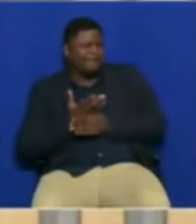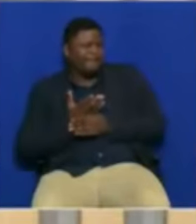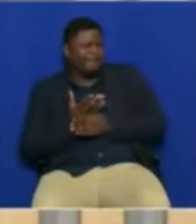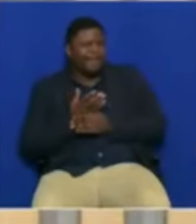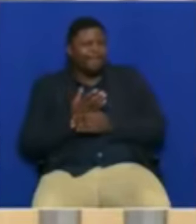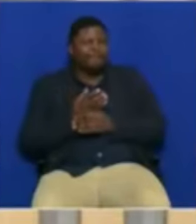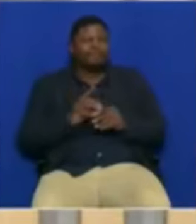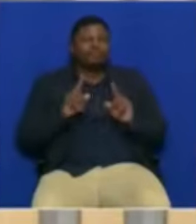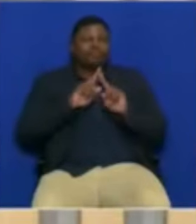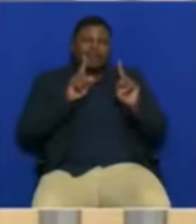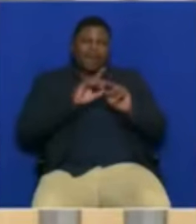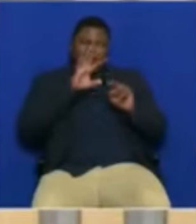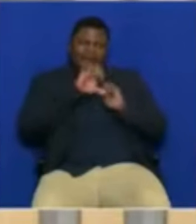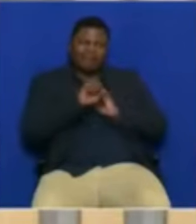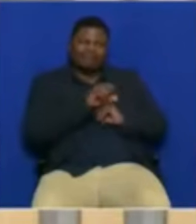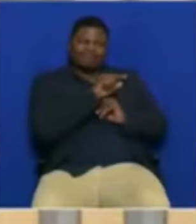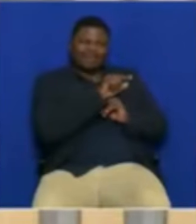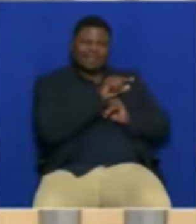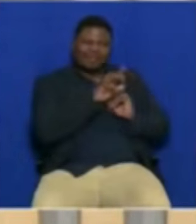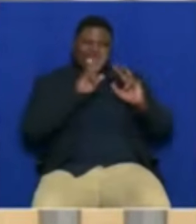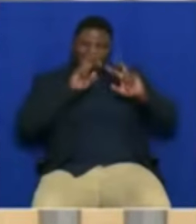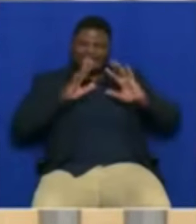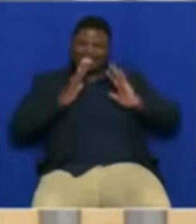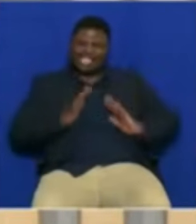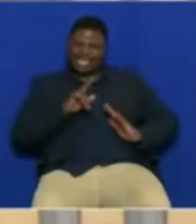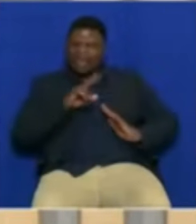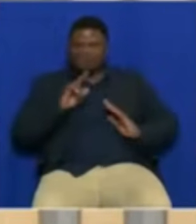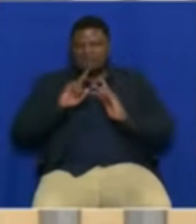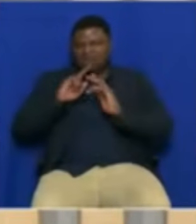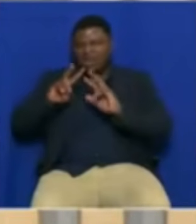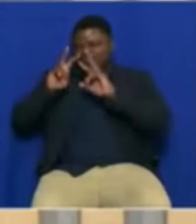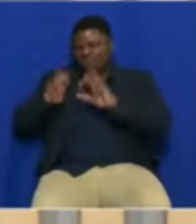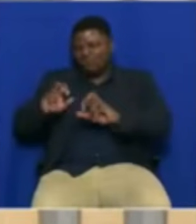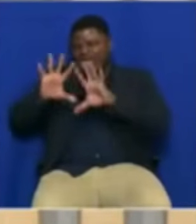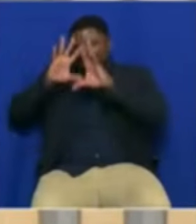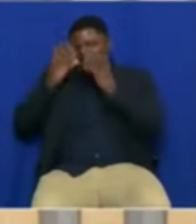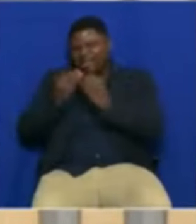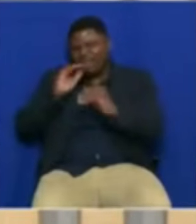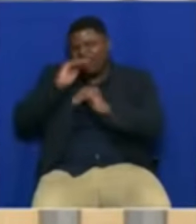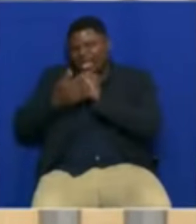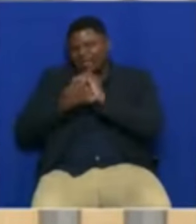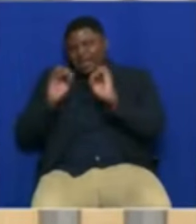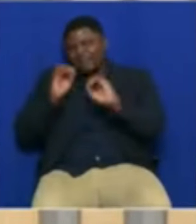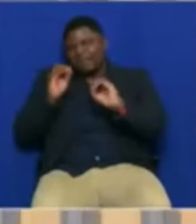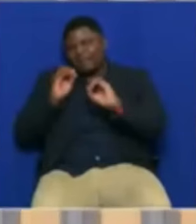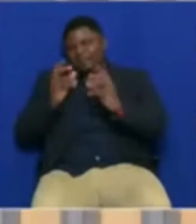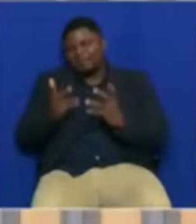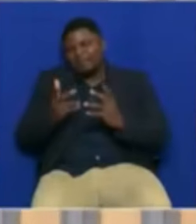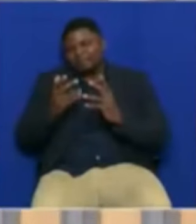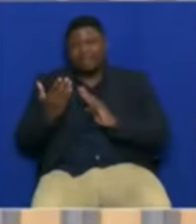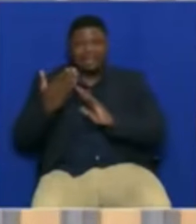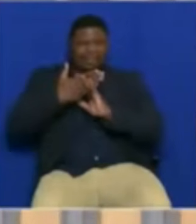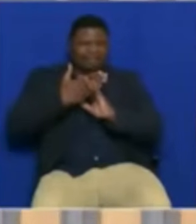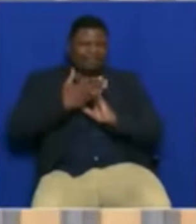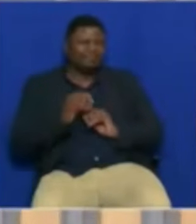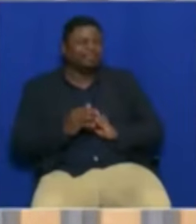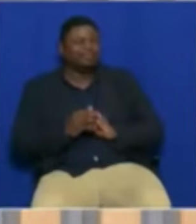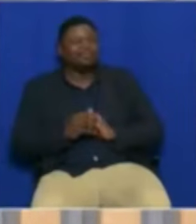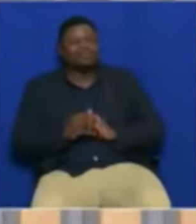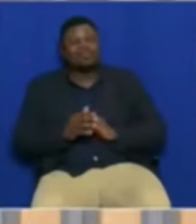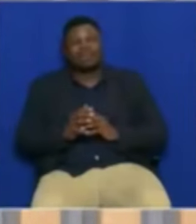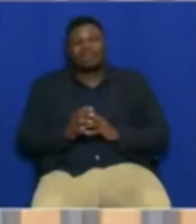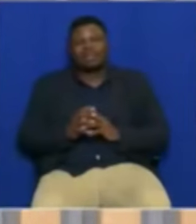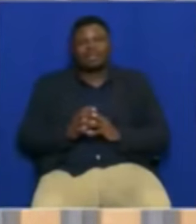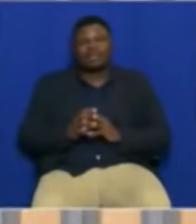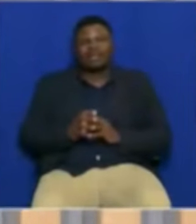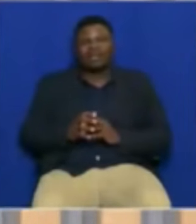proper investigation. So I move on. We're coming to the point. Let me stop you there. There's no complaint against General Pinar. There's